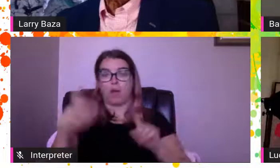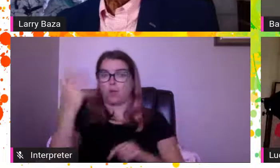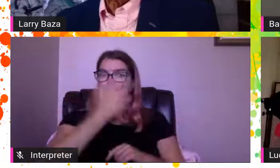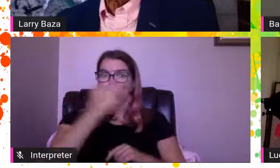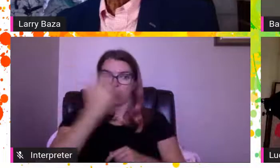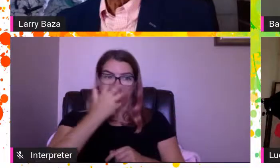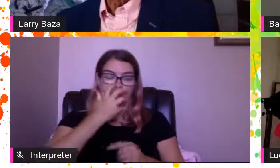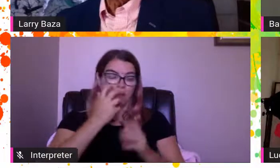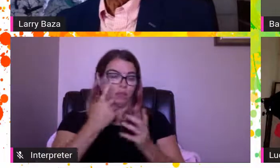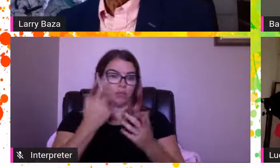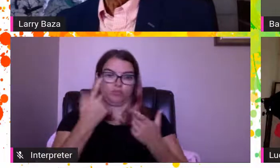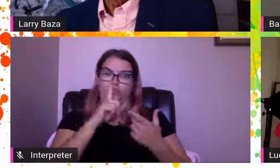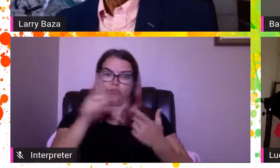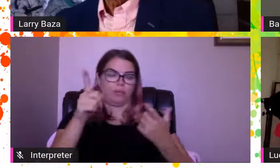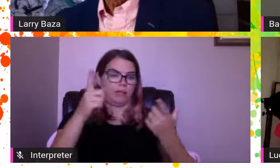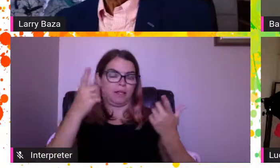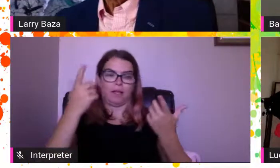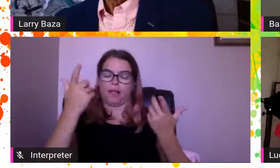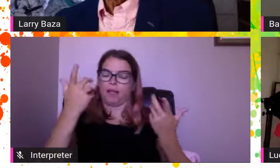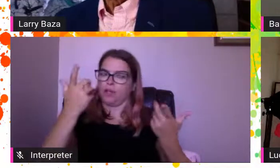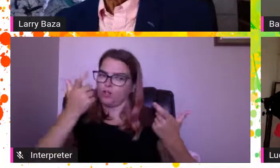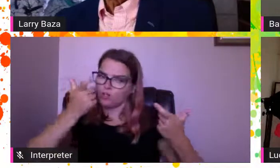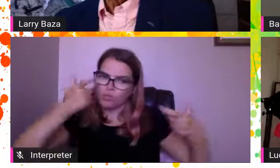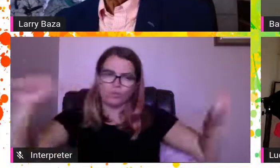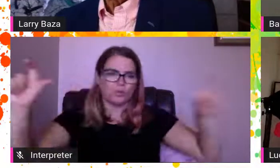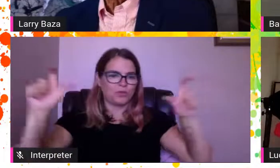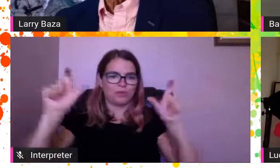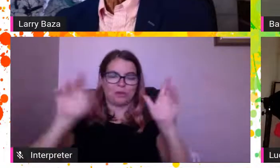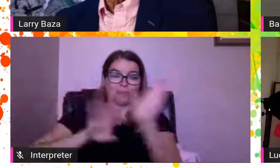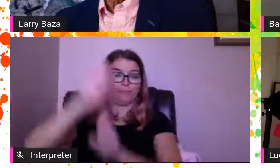I, in a way, that's been somewhat of a